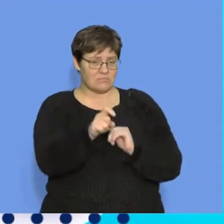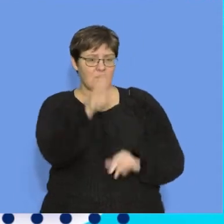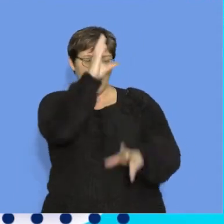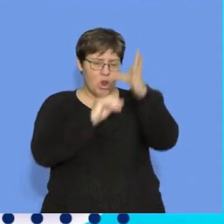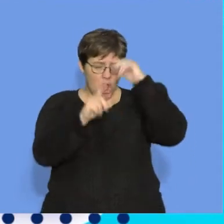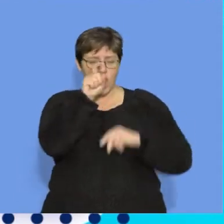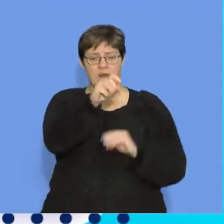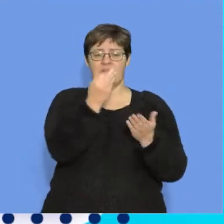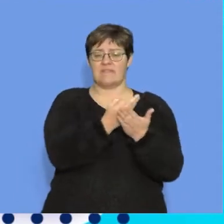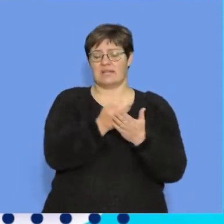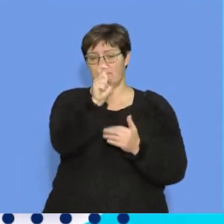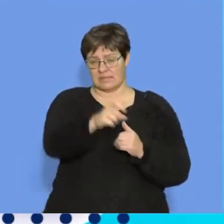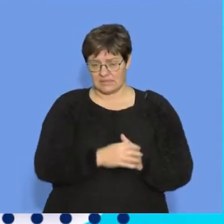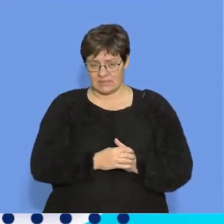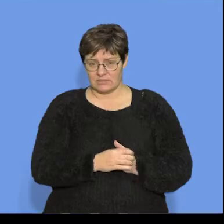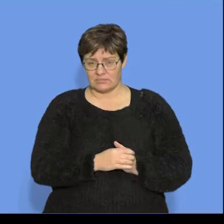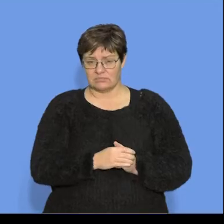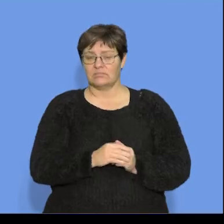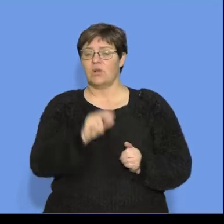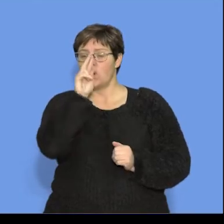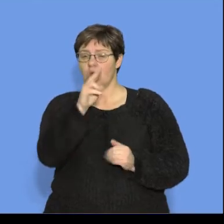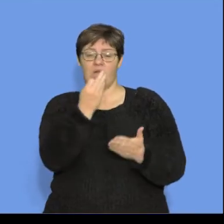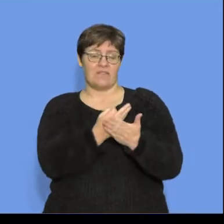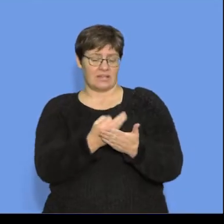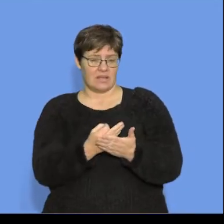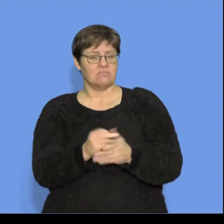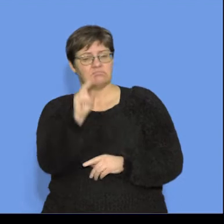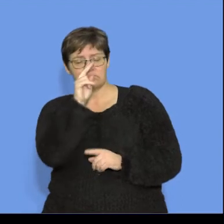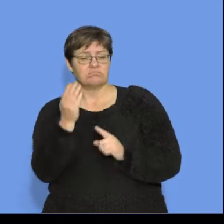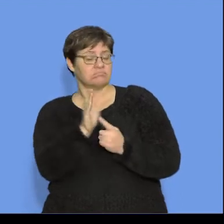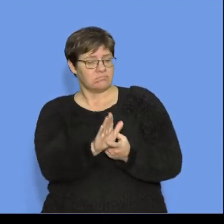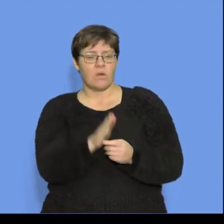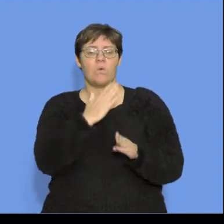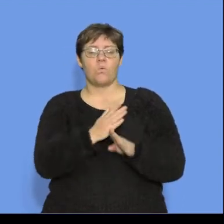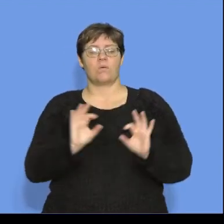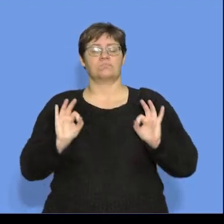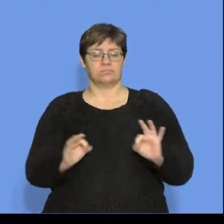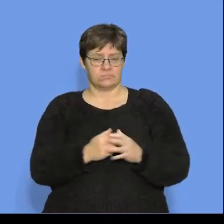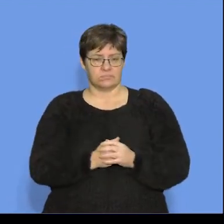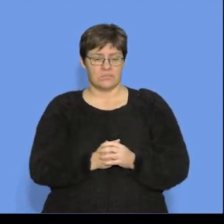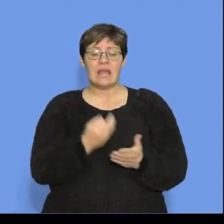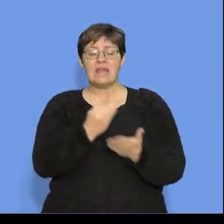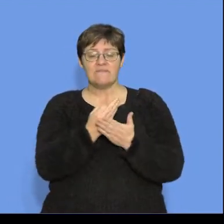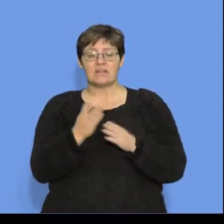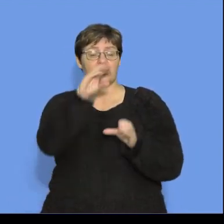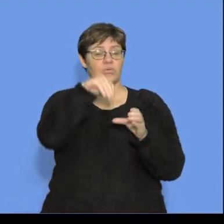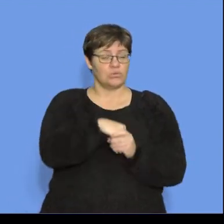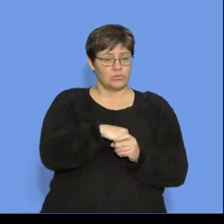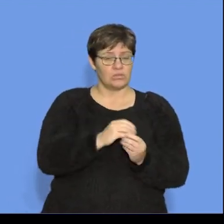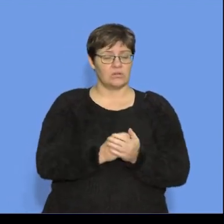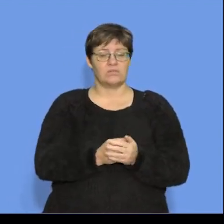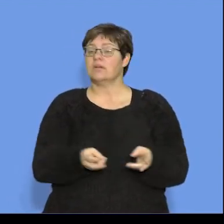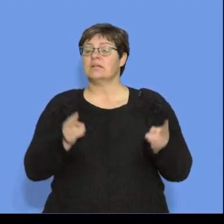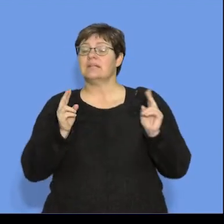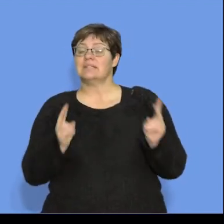learn these factors. So let's look at the factors, and we'll show how they work together. The factors include the